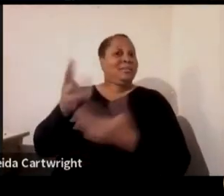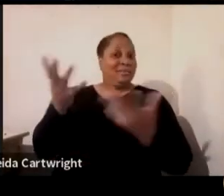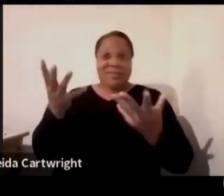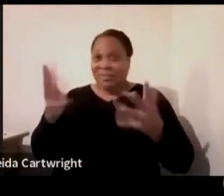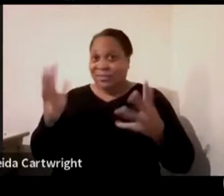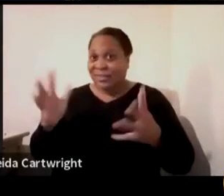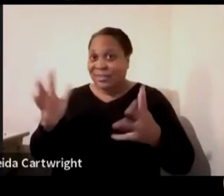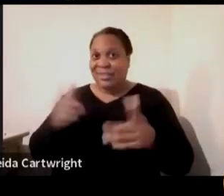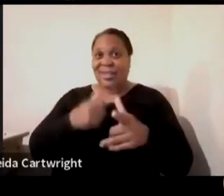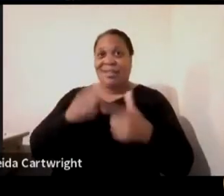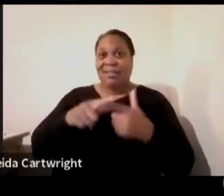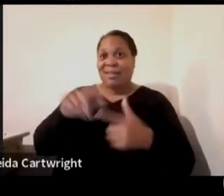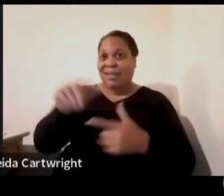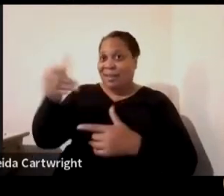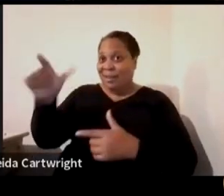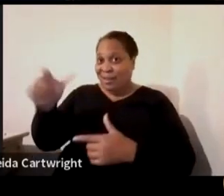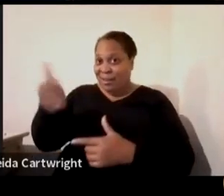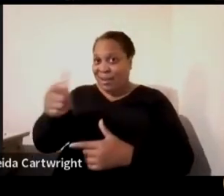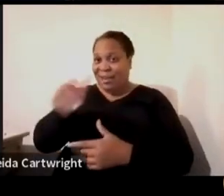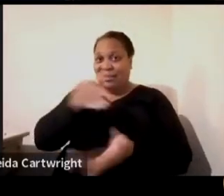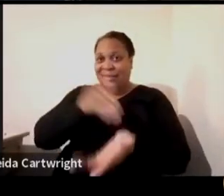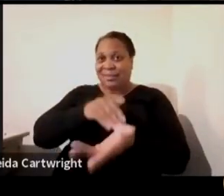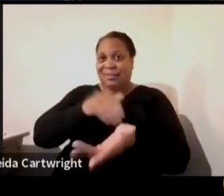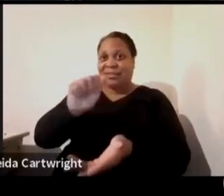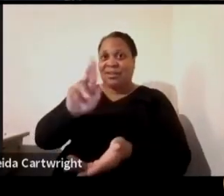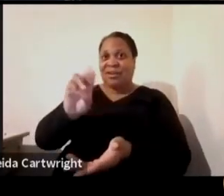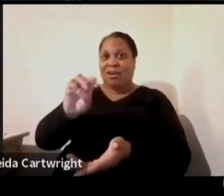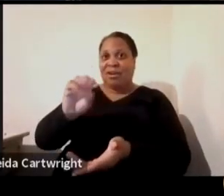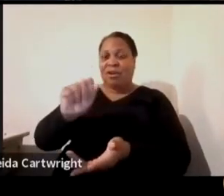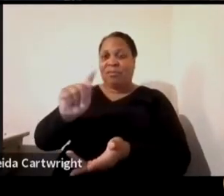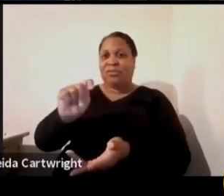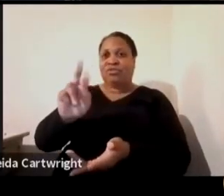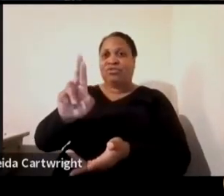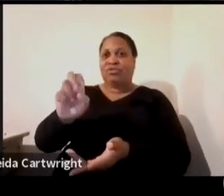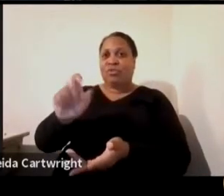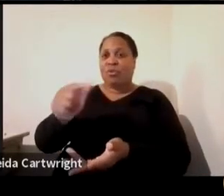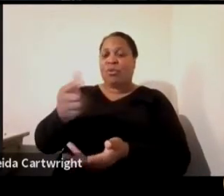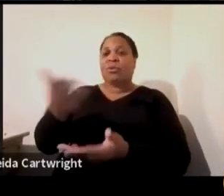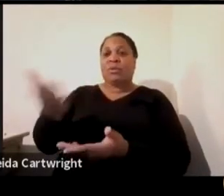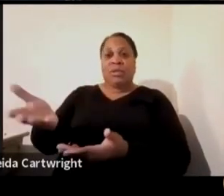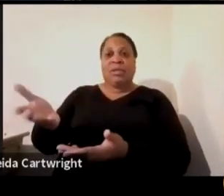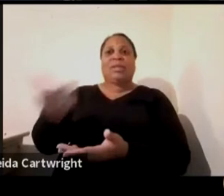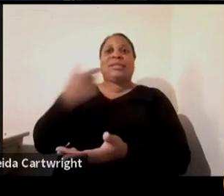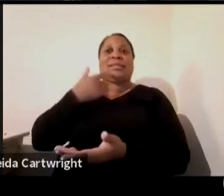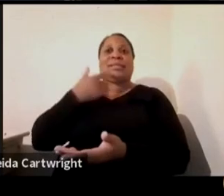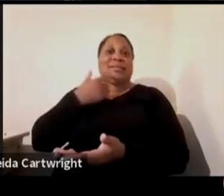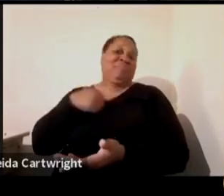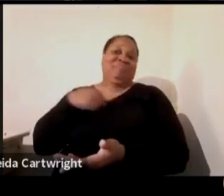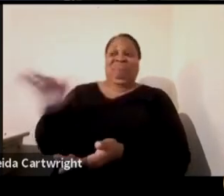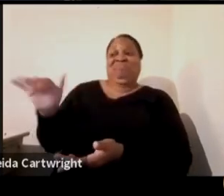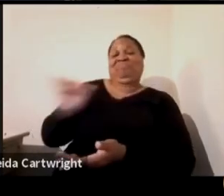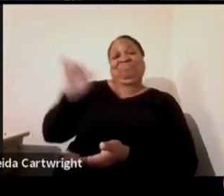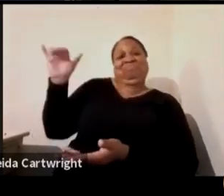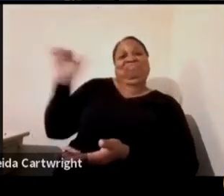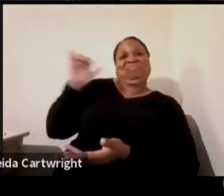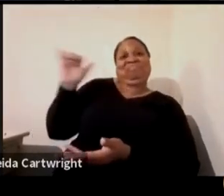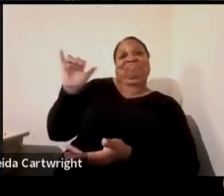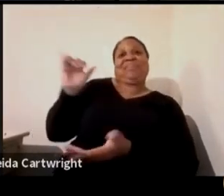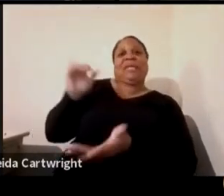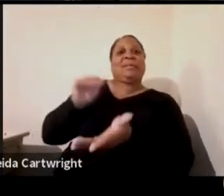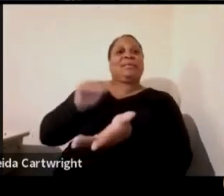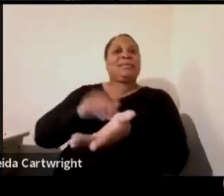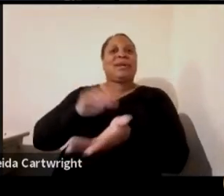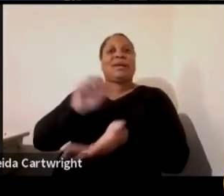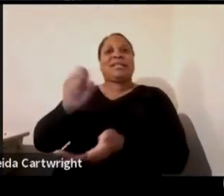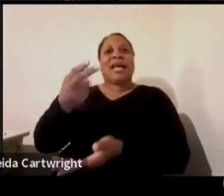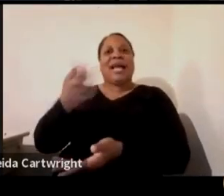to Dr. Armstrong. As Dr. Ashton also said, I mean, I would just help people to realize to